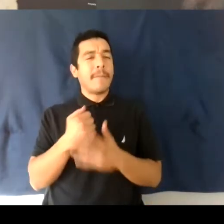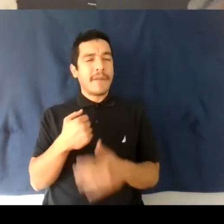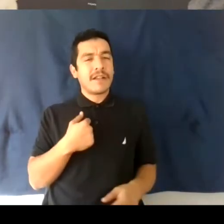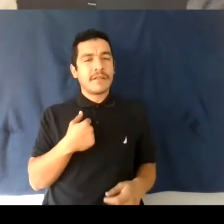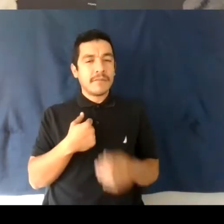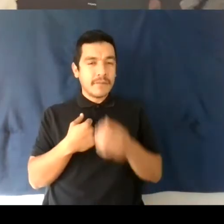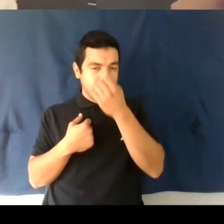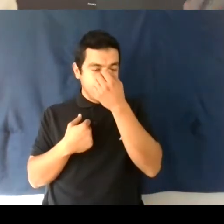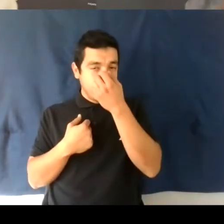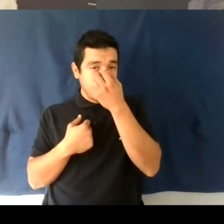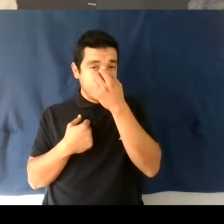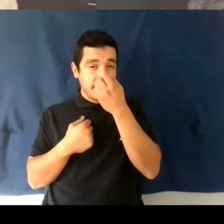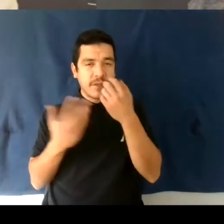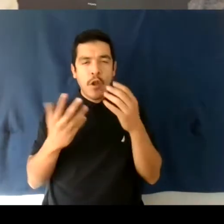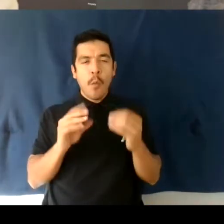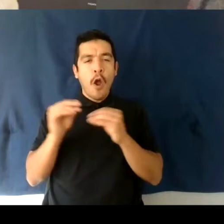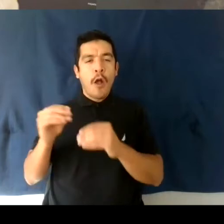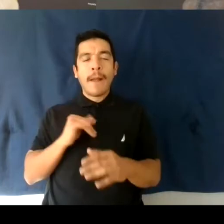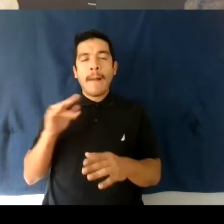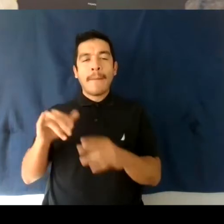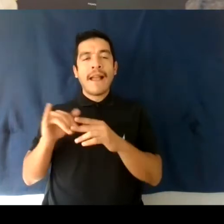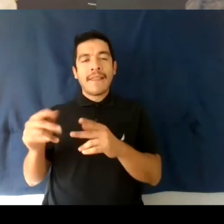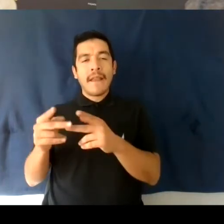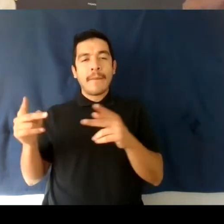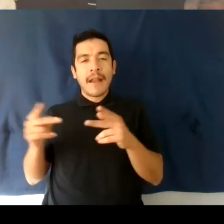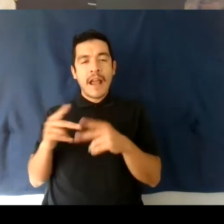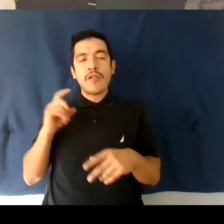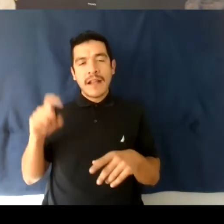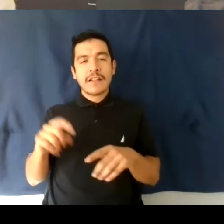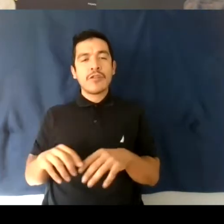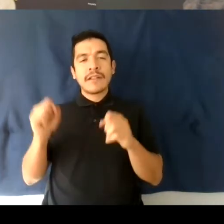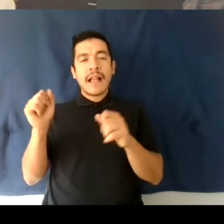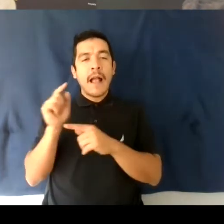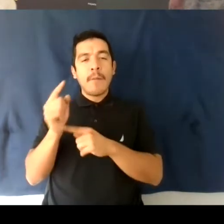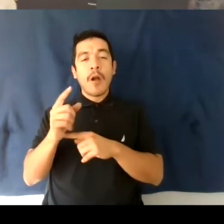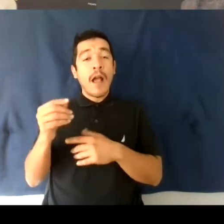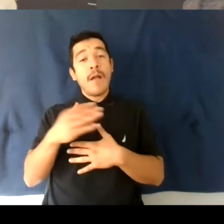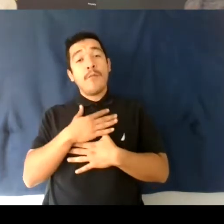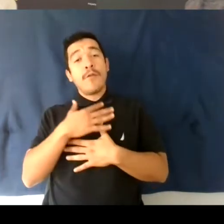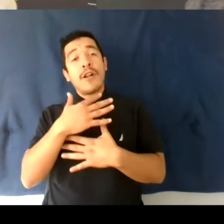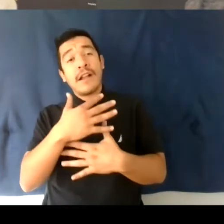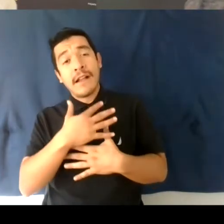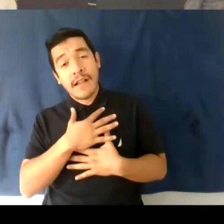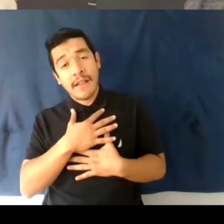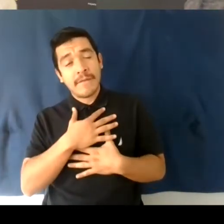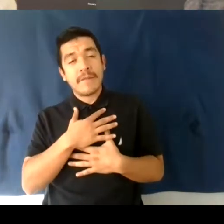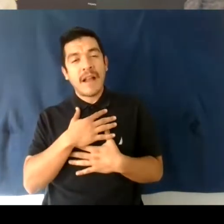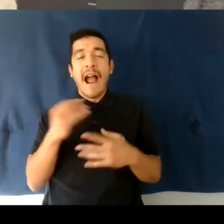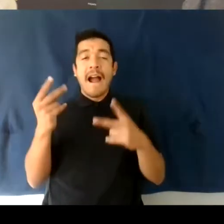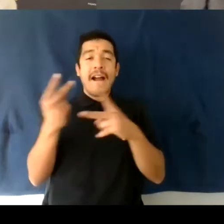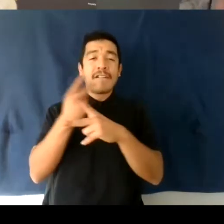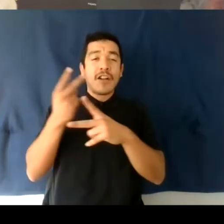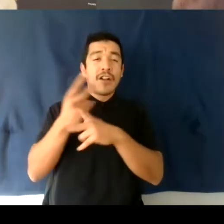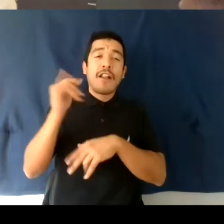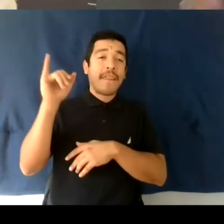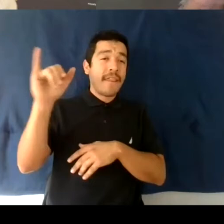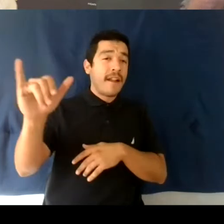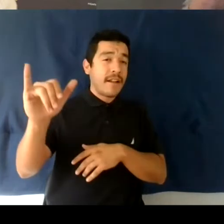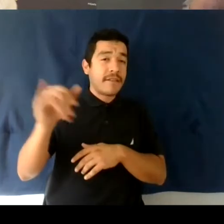what puts me back in that space? So do I need to take a moment and breathe and, figure that out, and